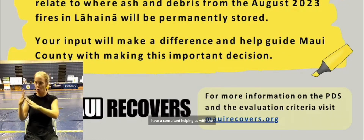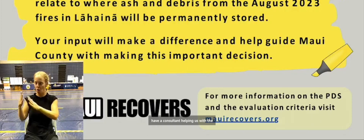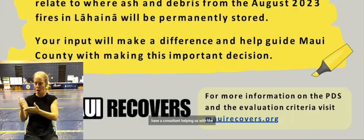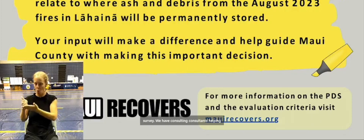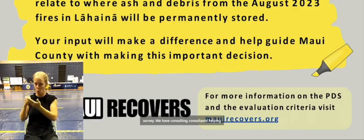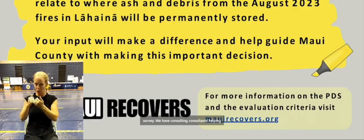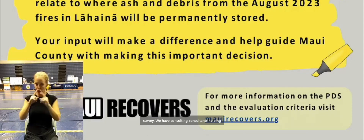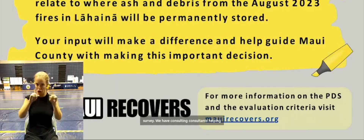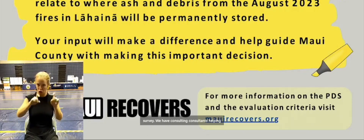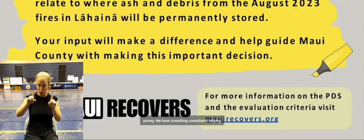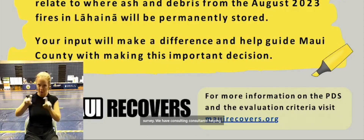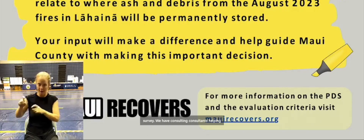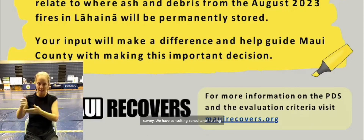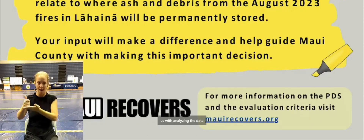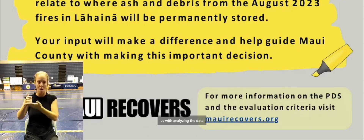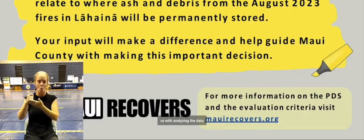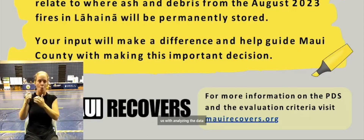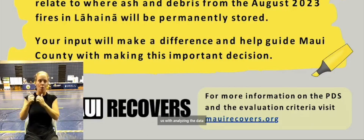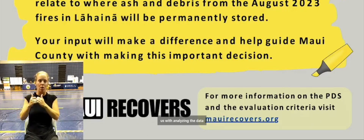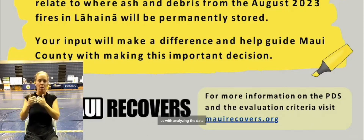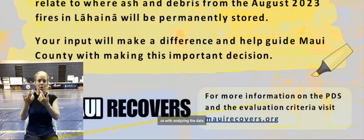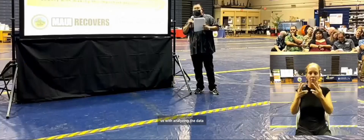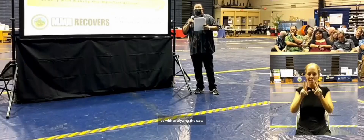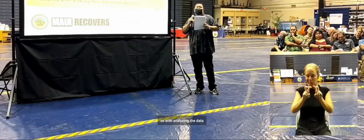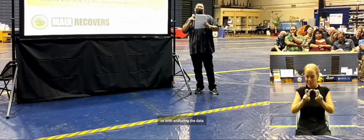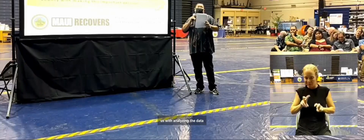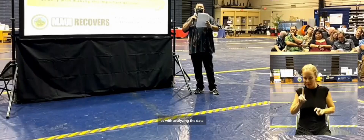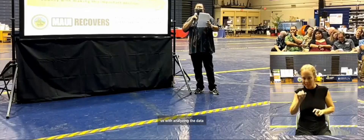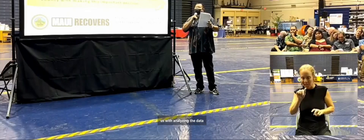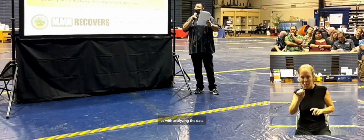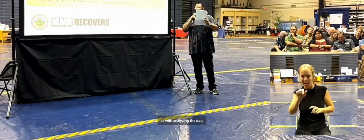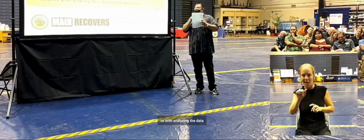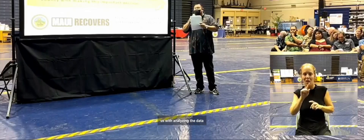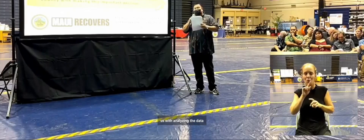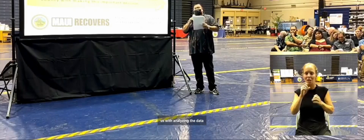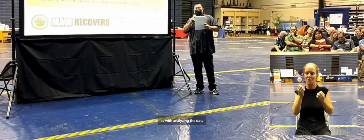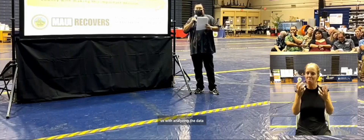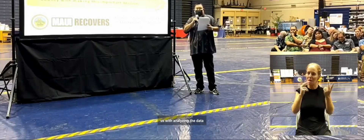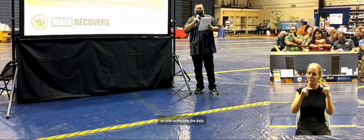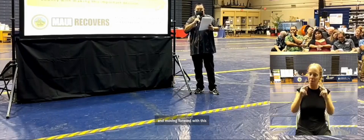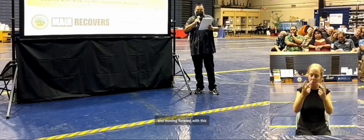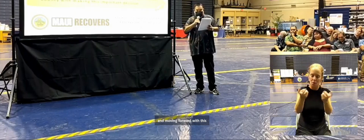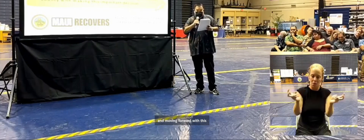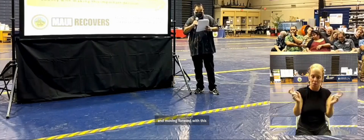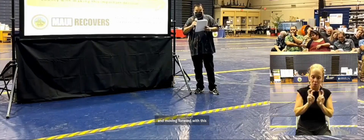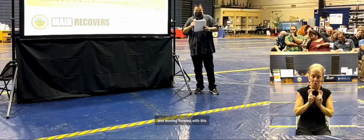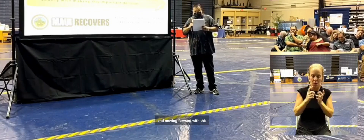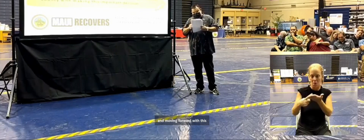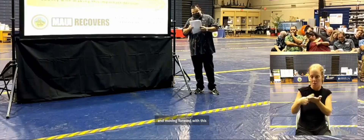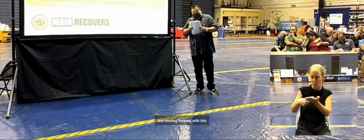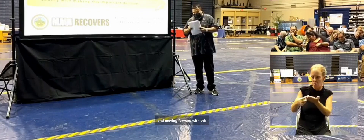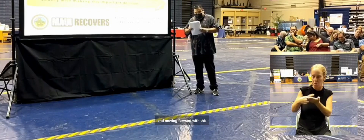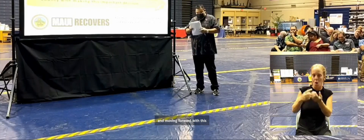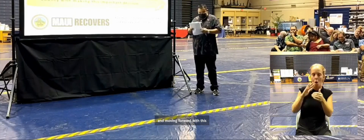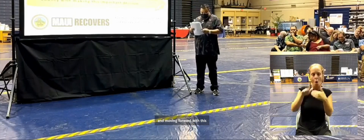have consultants helping us with analyzing the data and moving forward with this selection process.